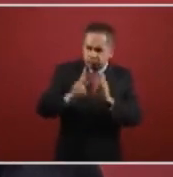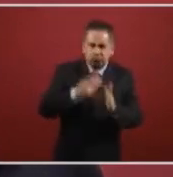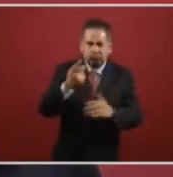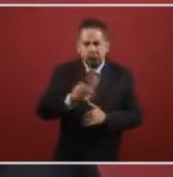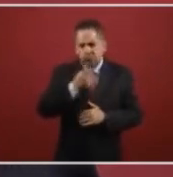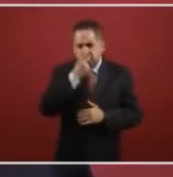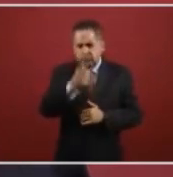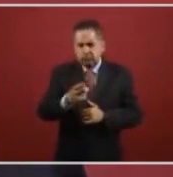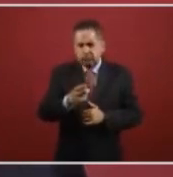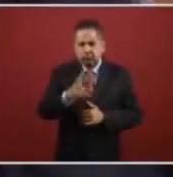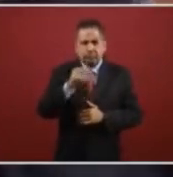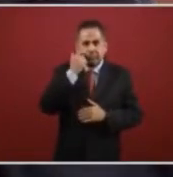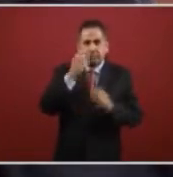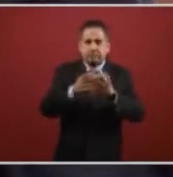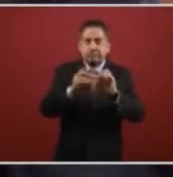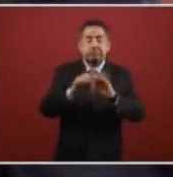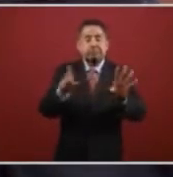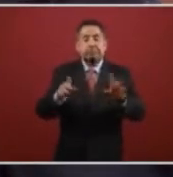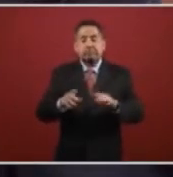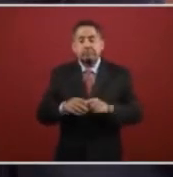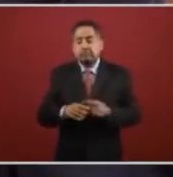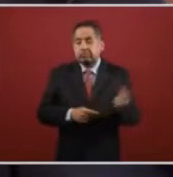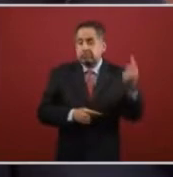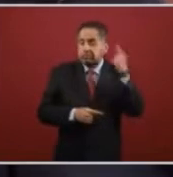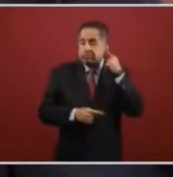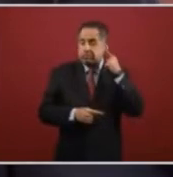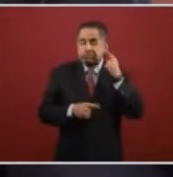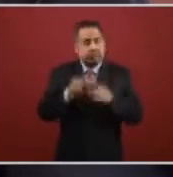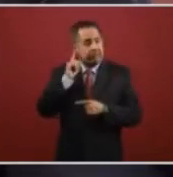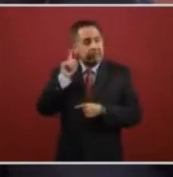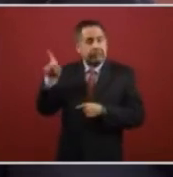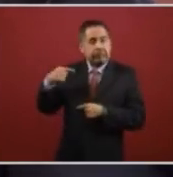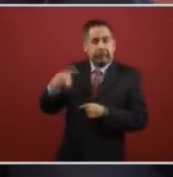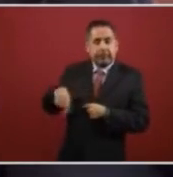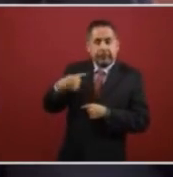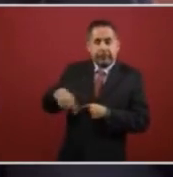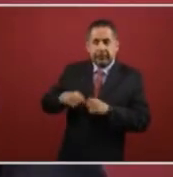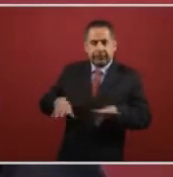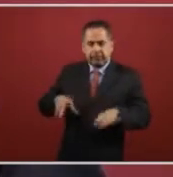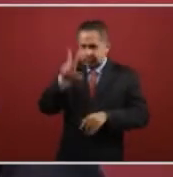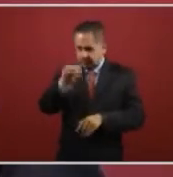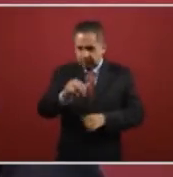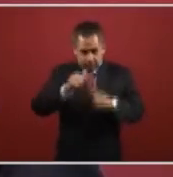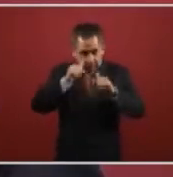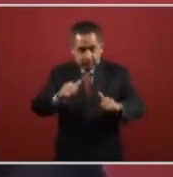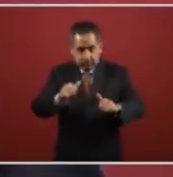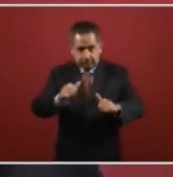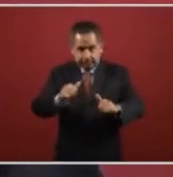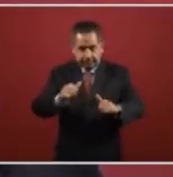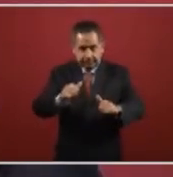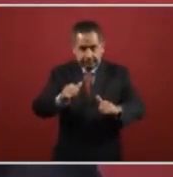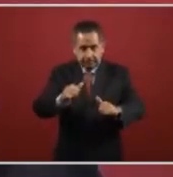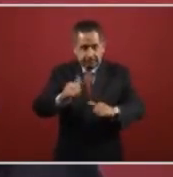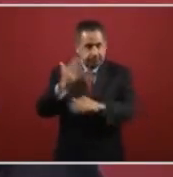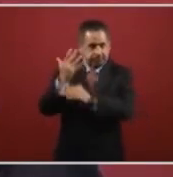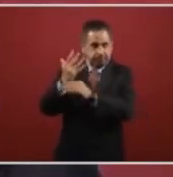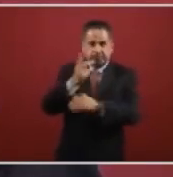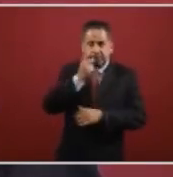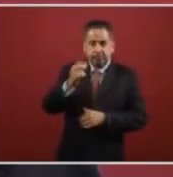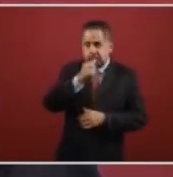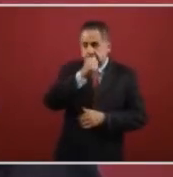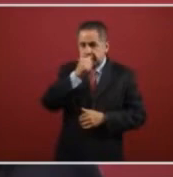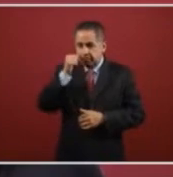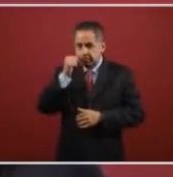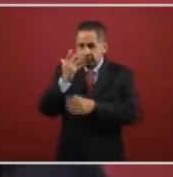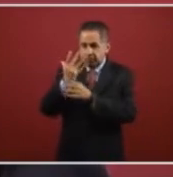And I repeat, I do not want it to go in one ear and out the other. What Juarez used